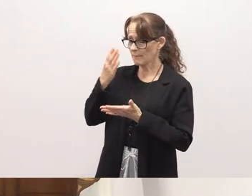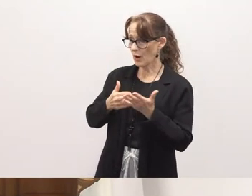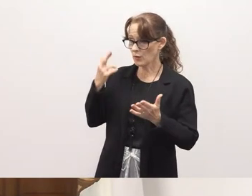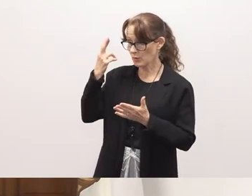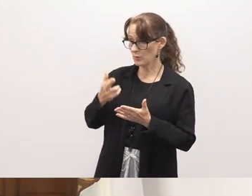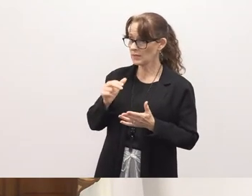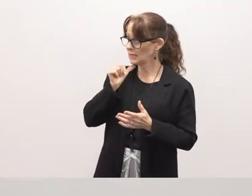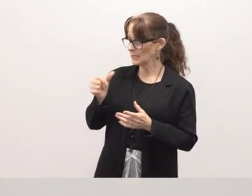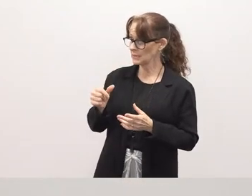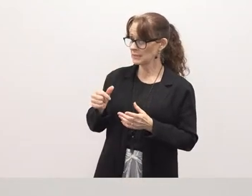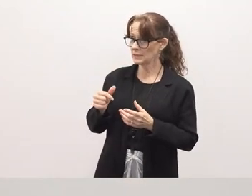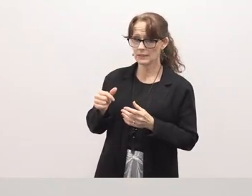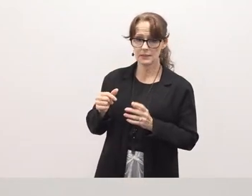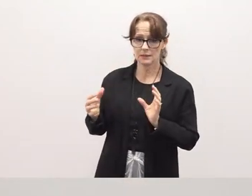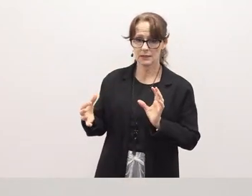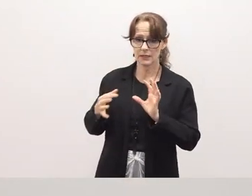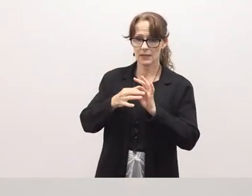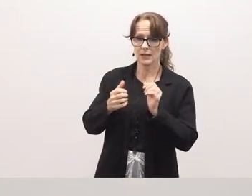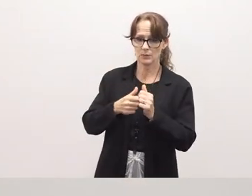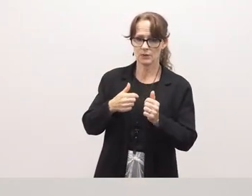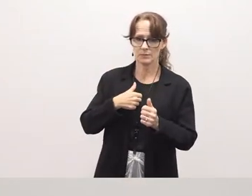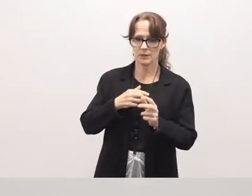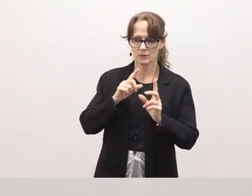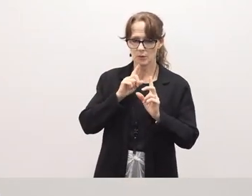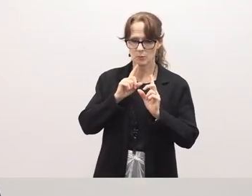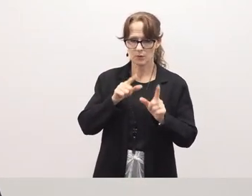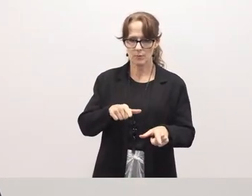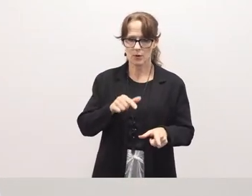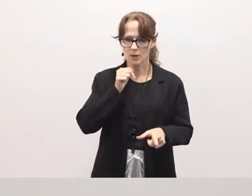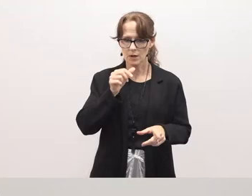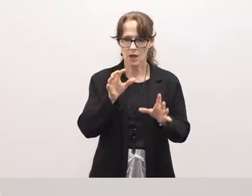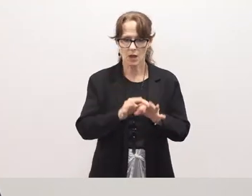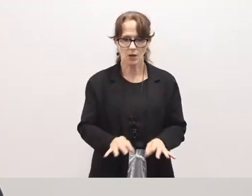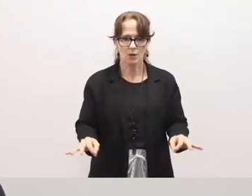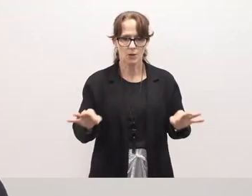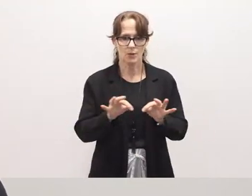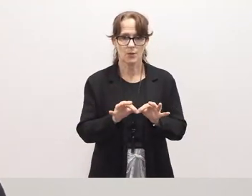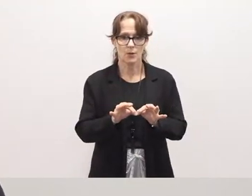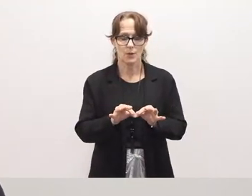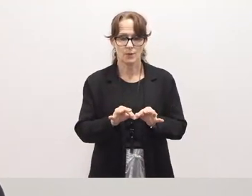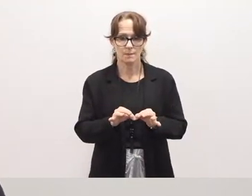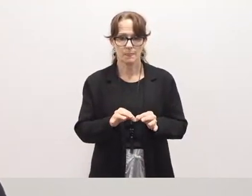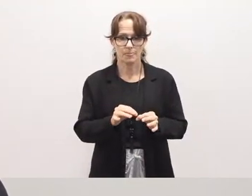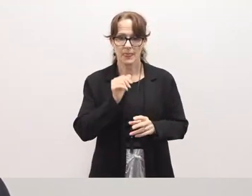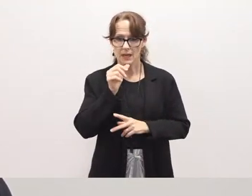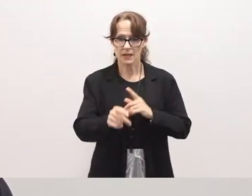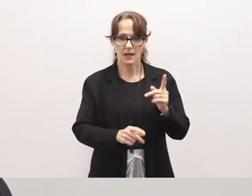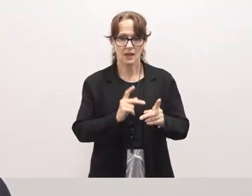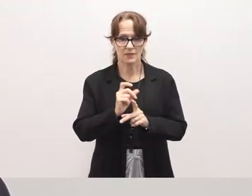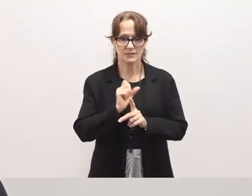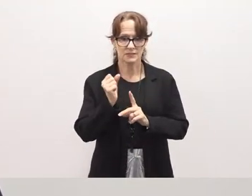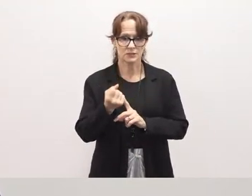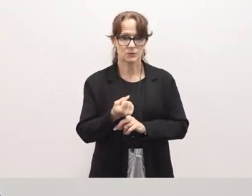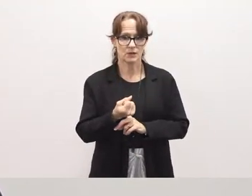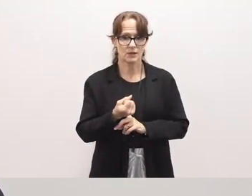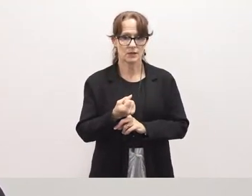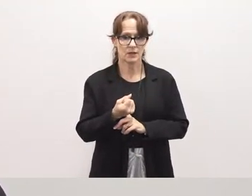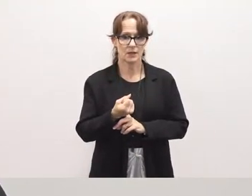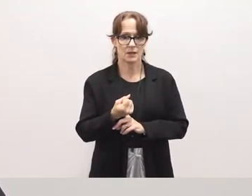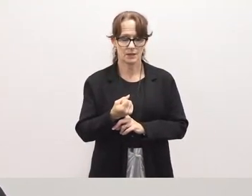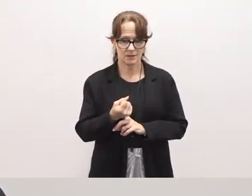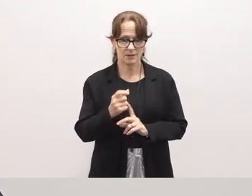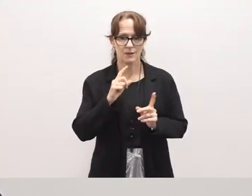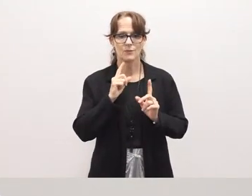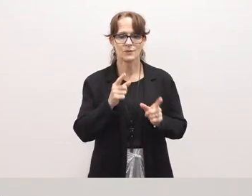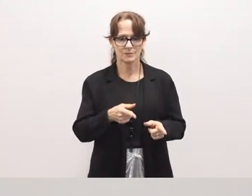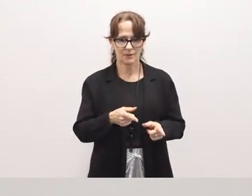that didn't necessarily click with me was because this report was not critical. This was not one of those situations where we had to make